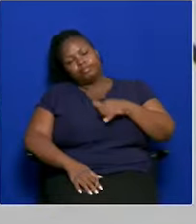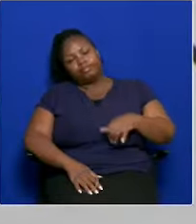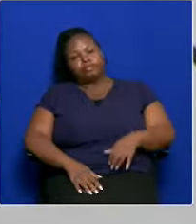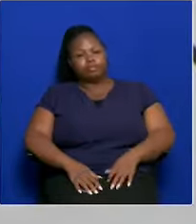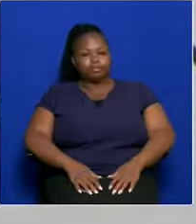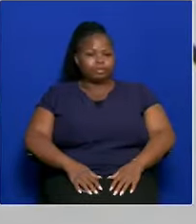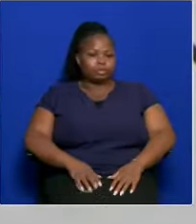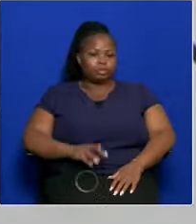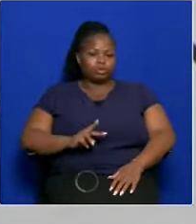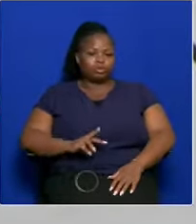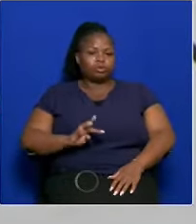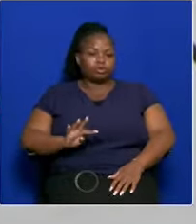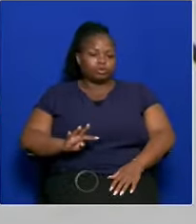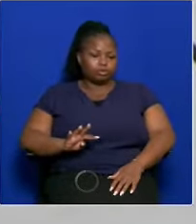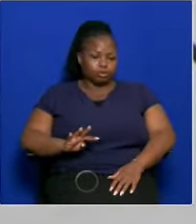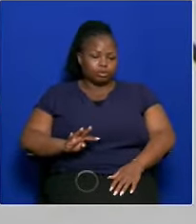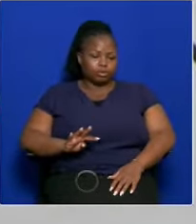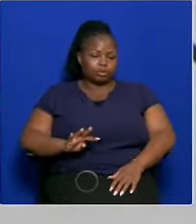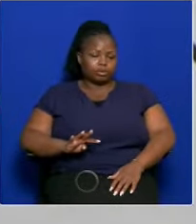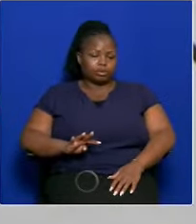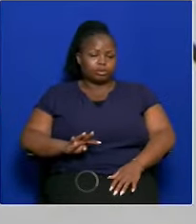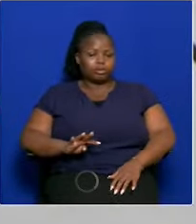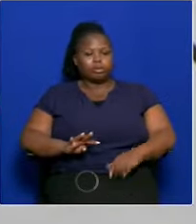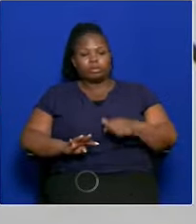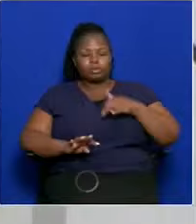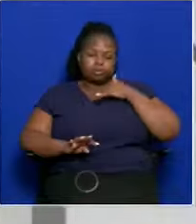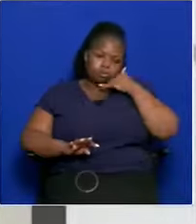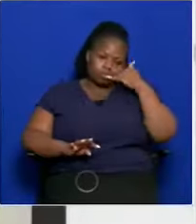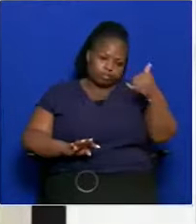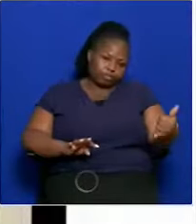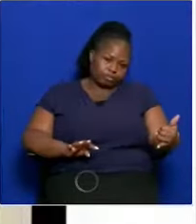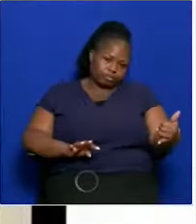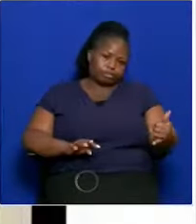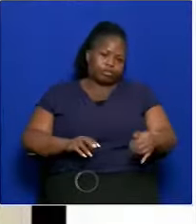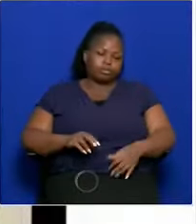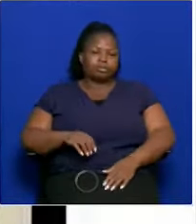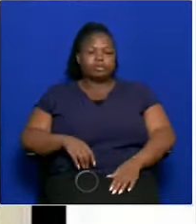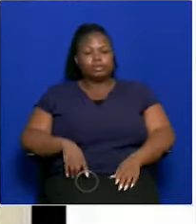24th, and then you call him again on the same day.